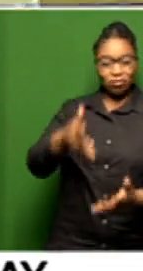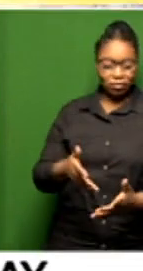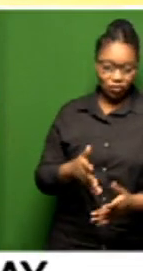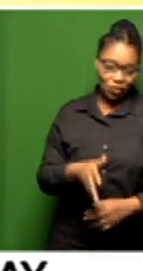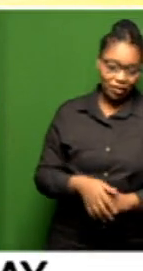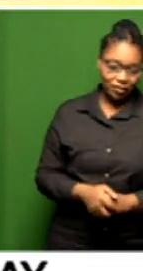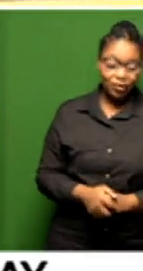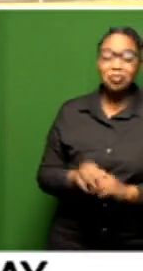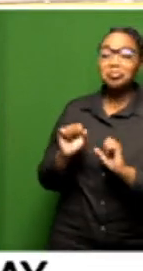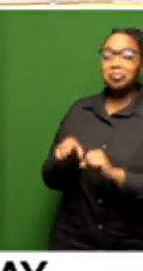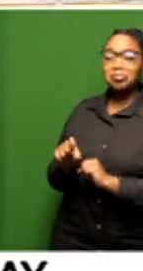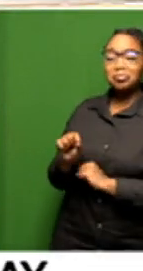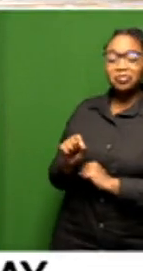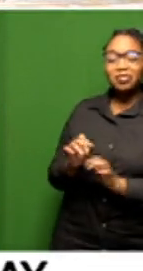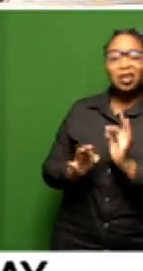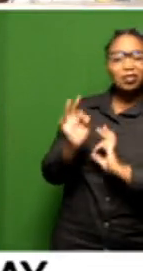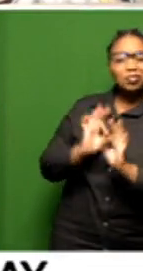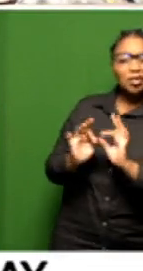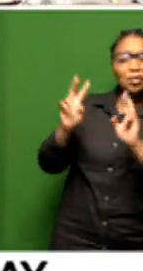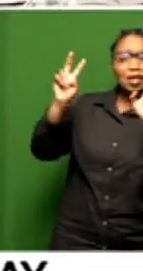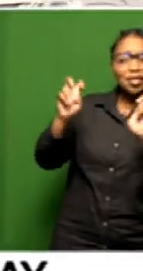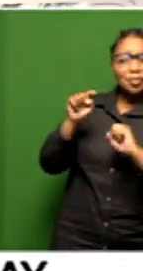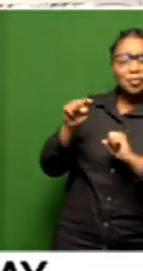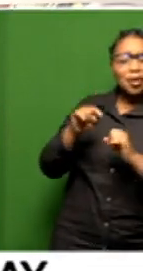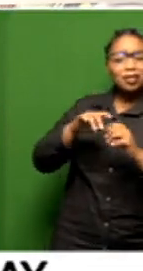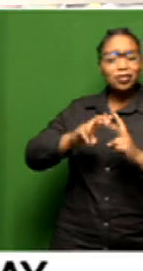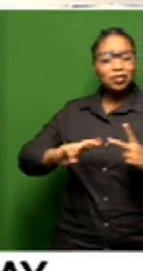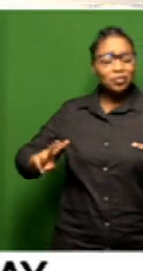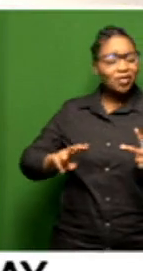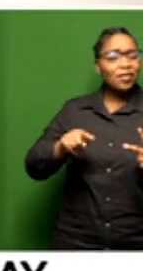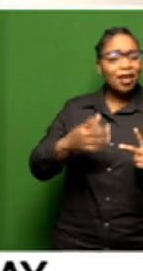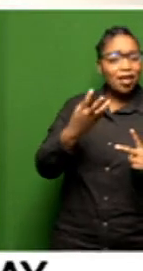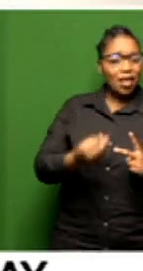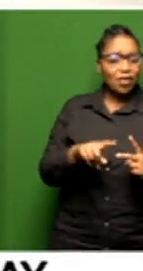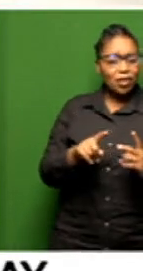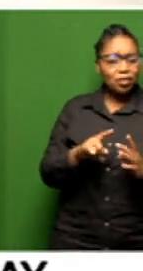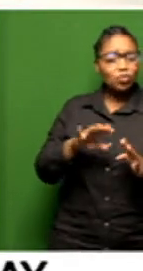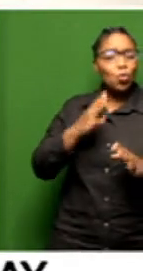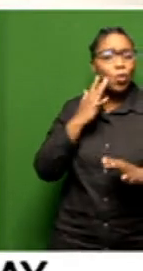the themes and subjects that are explored in here and how that translates on stage.